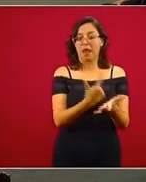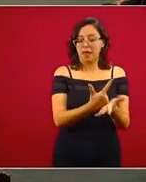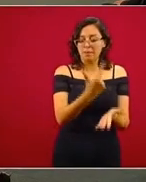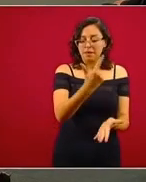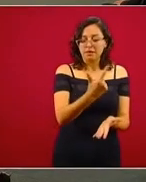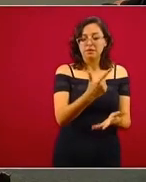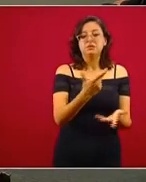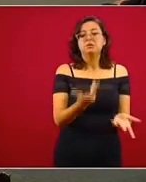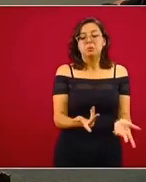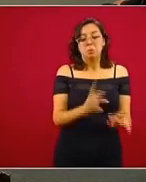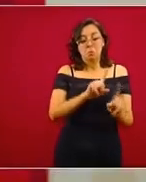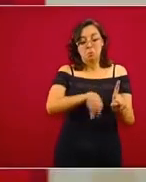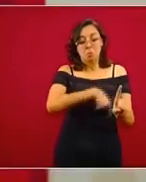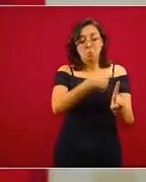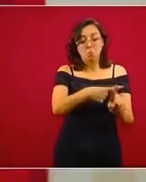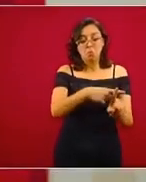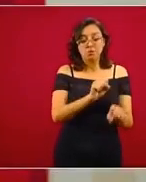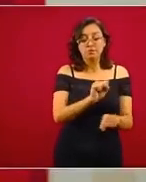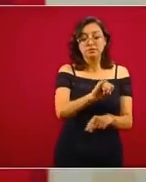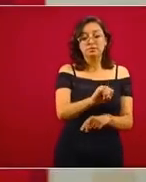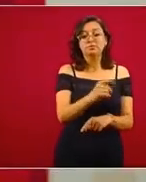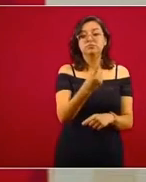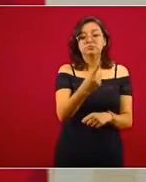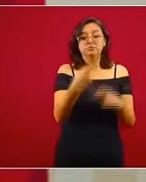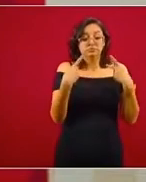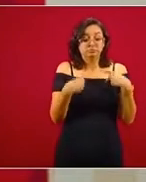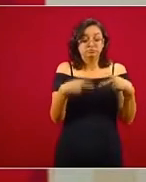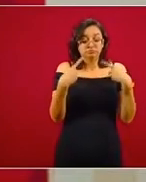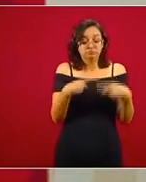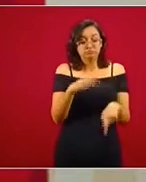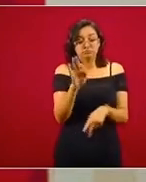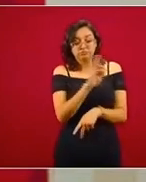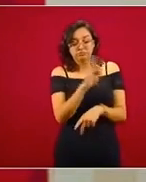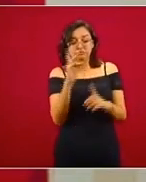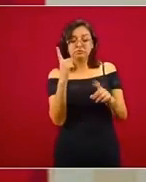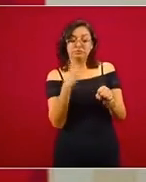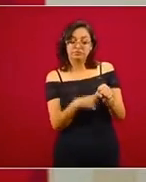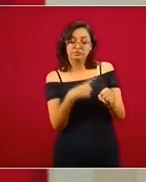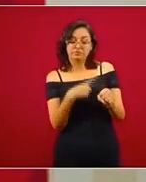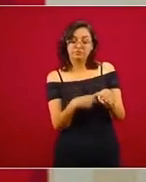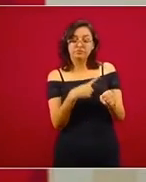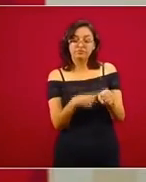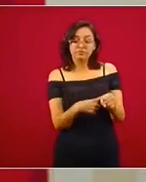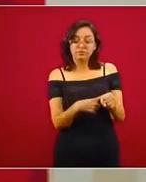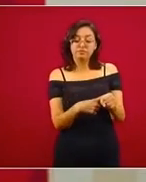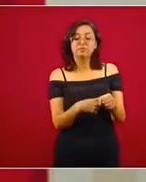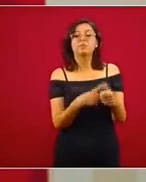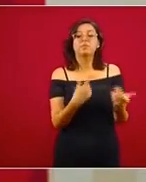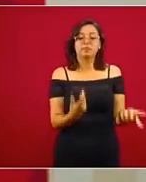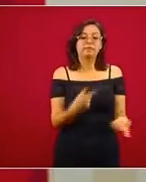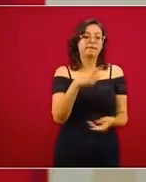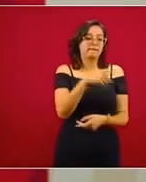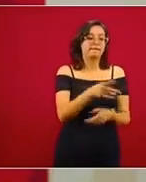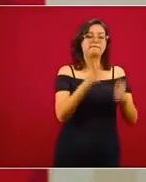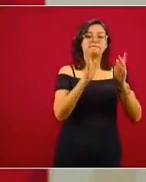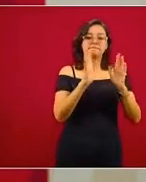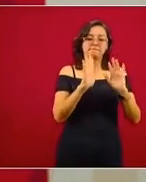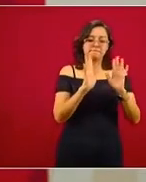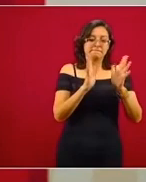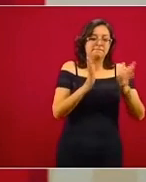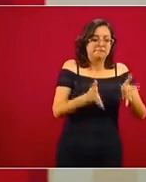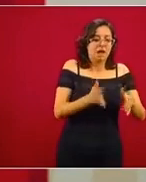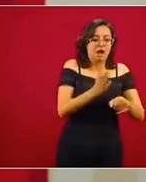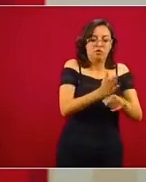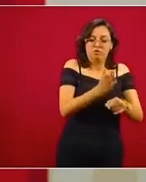These tests, they're specifically aimed at the acute point of the pandemic. So if